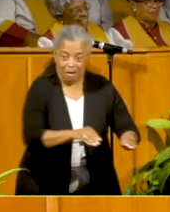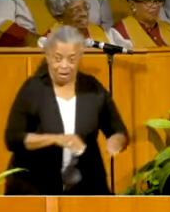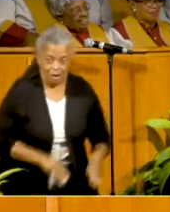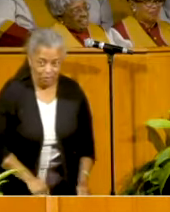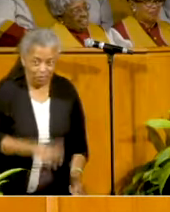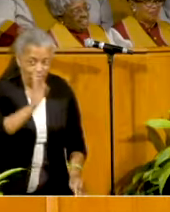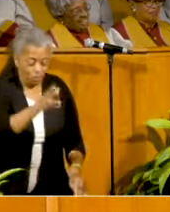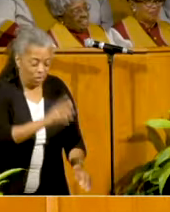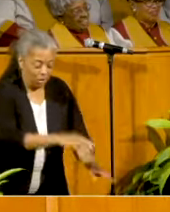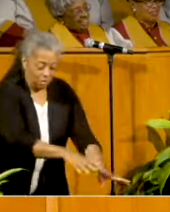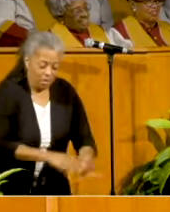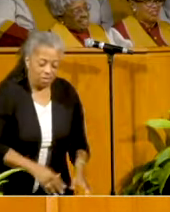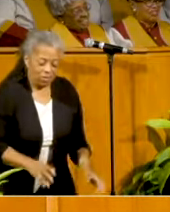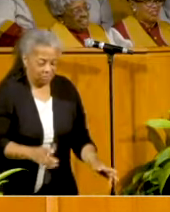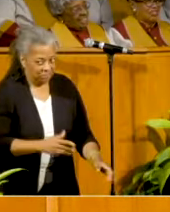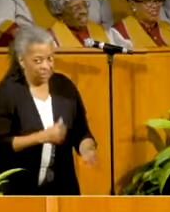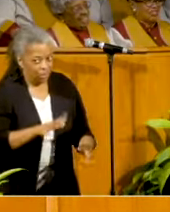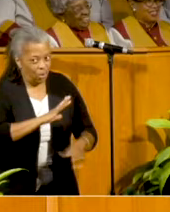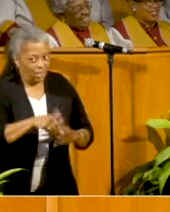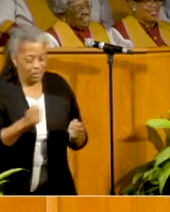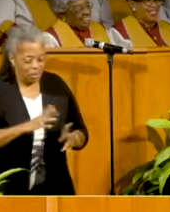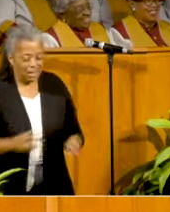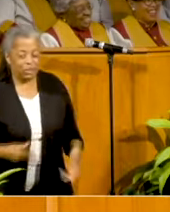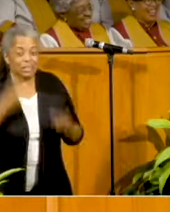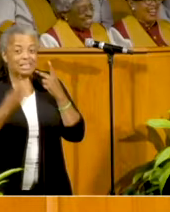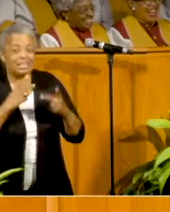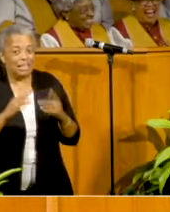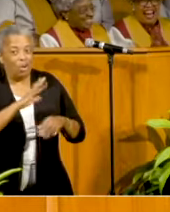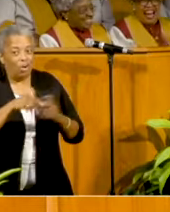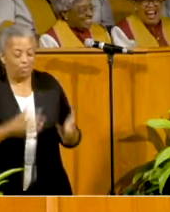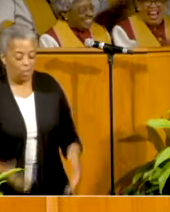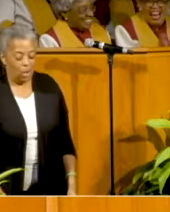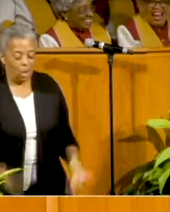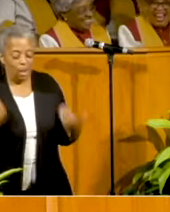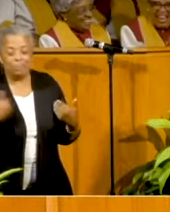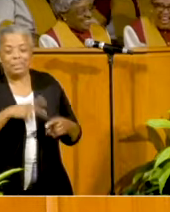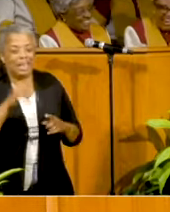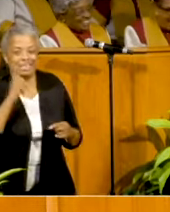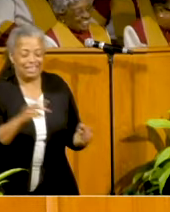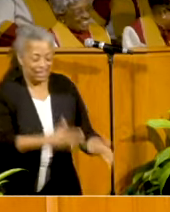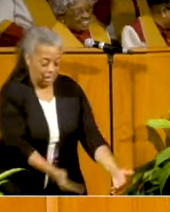and just throw them over you so all your goodies wouldn't be seen, you know.